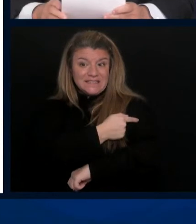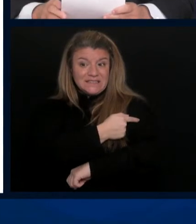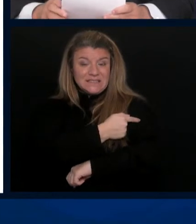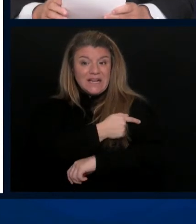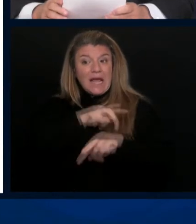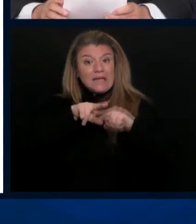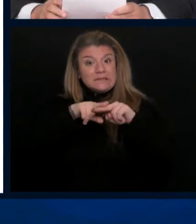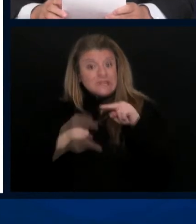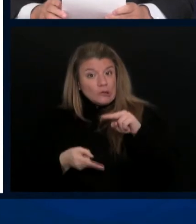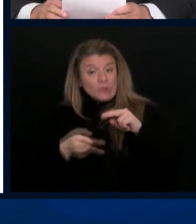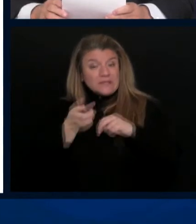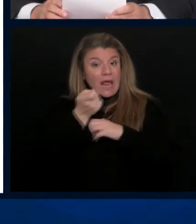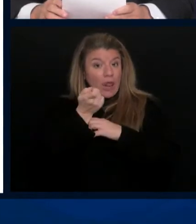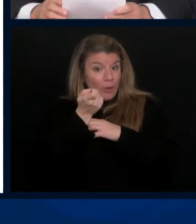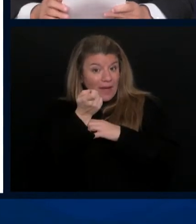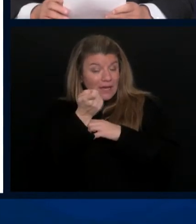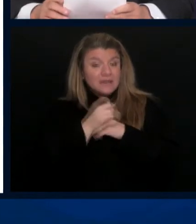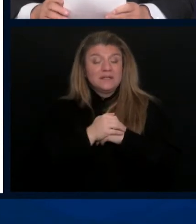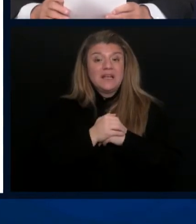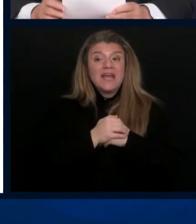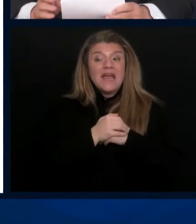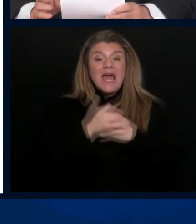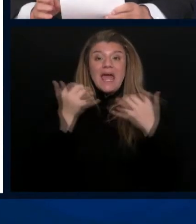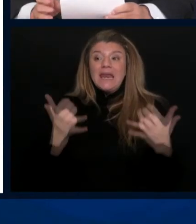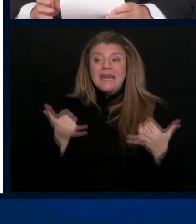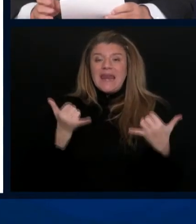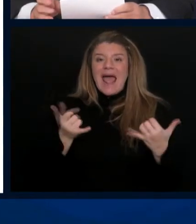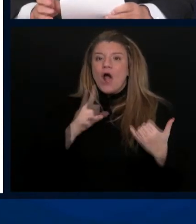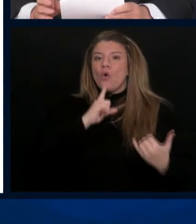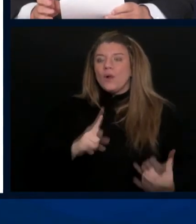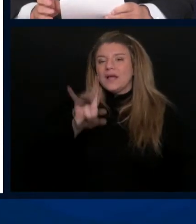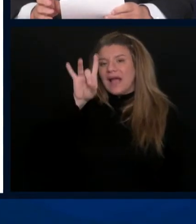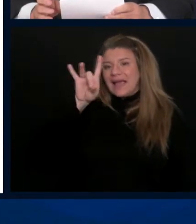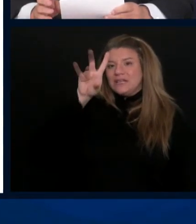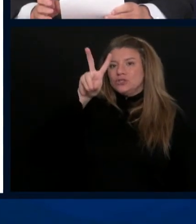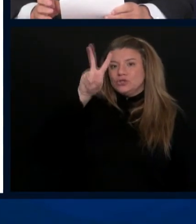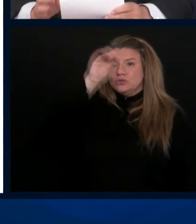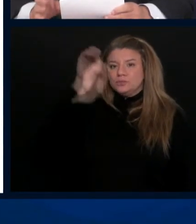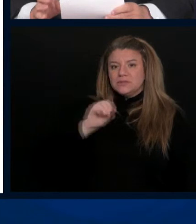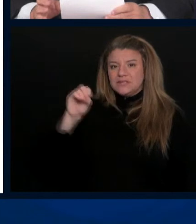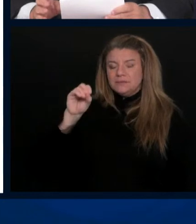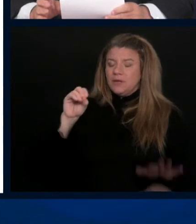decreased a little bit. Now, really, there's 82%